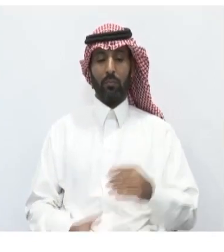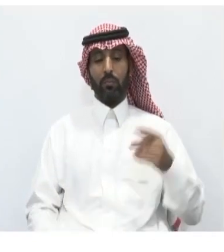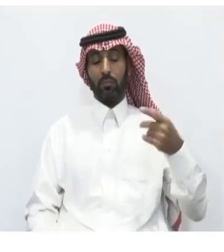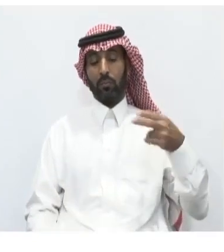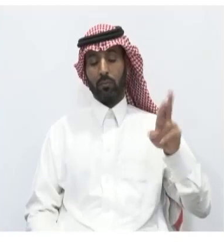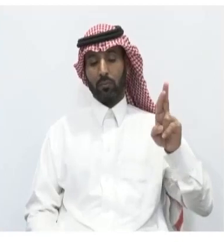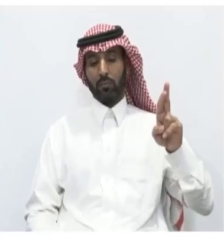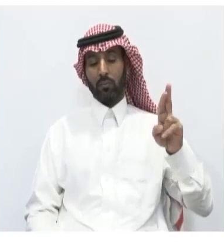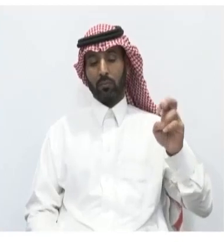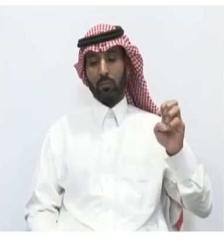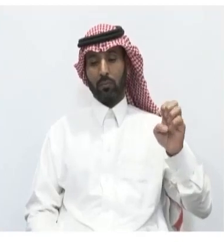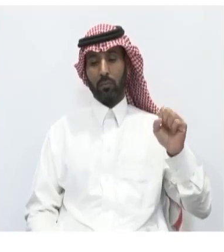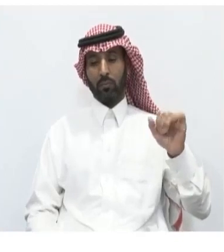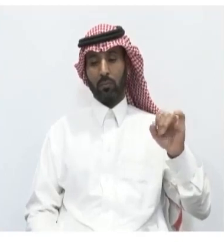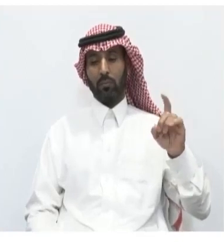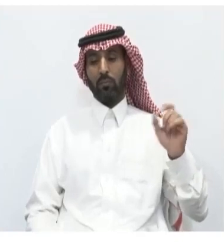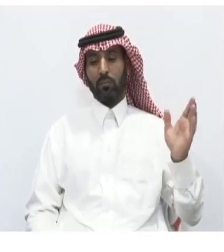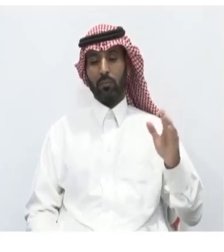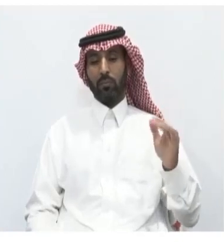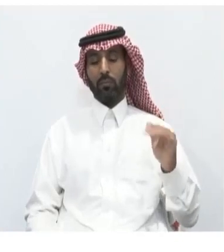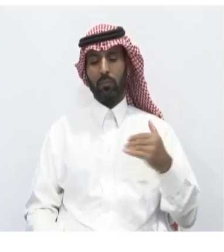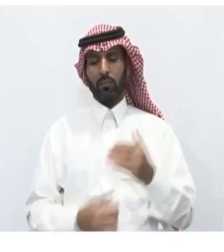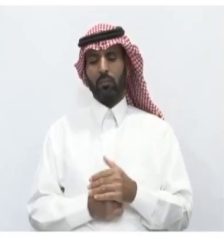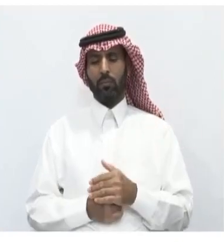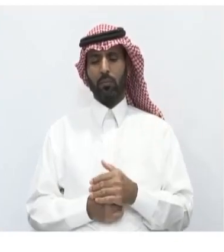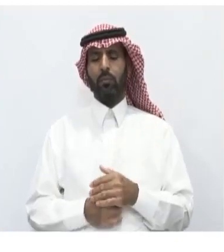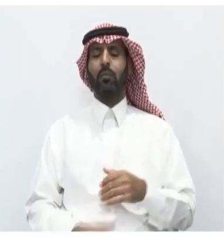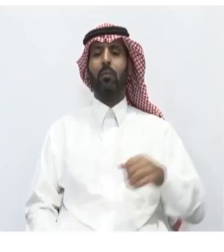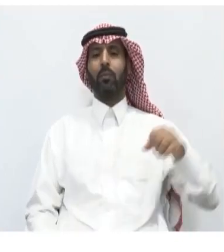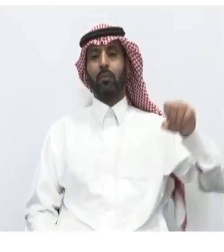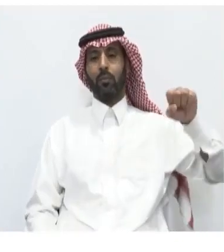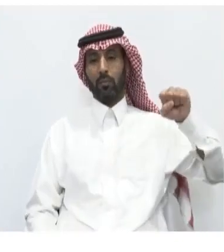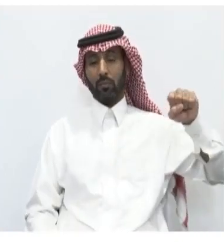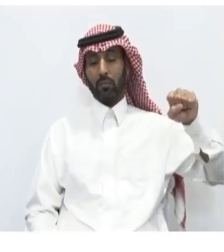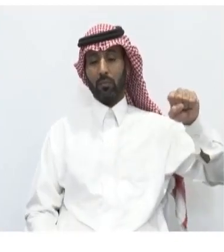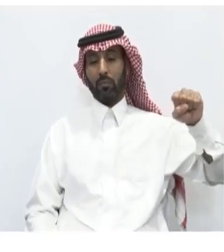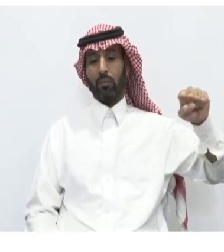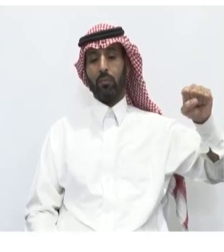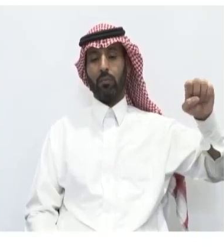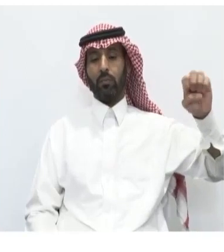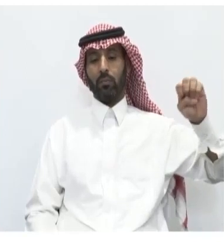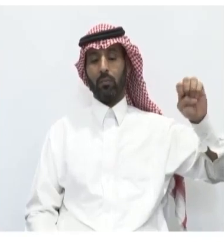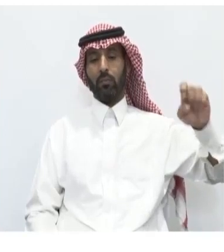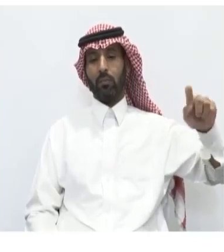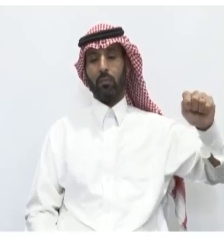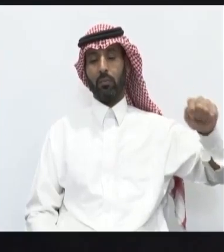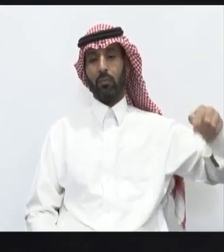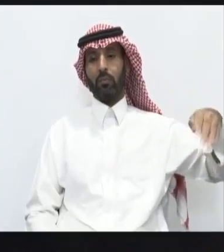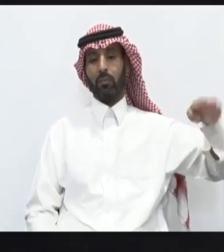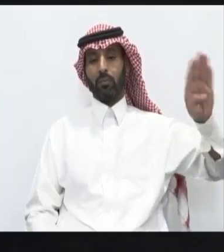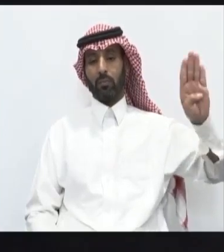here? Yes, you can see it in the first line, actually, the word seatbelt. And remember to wear your